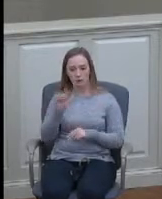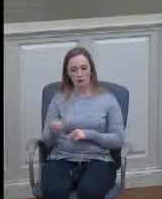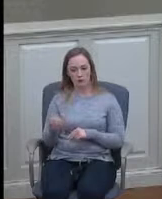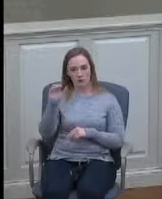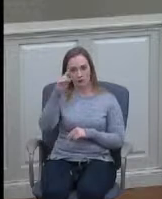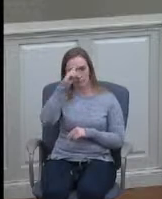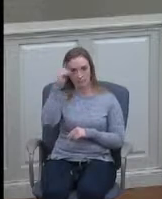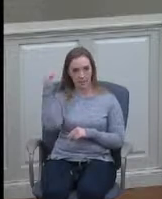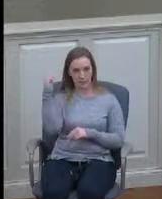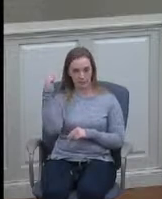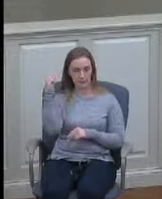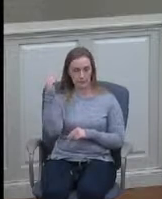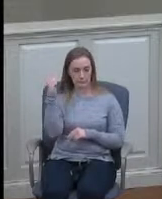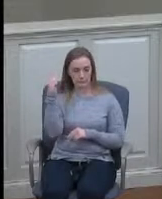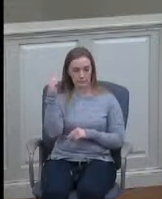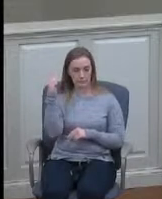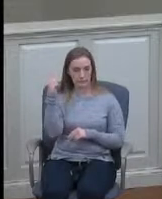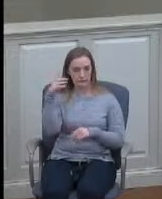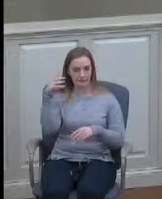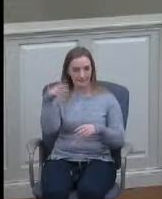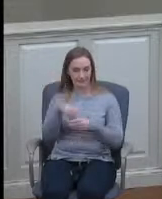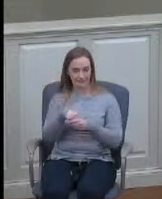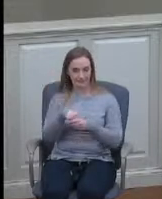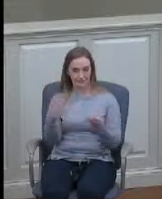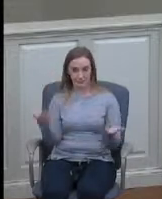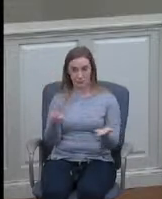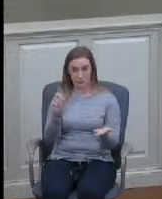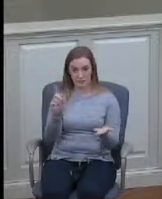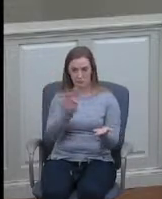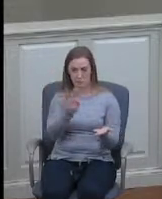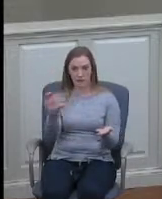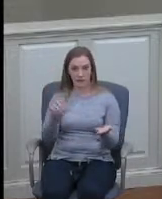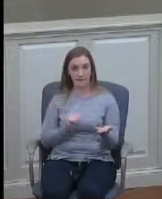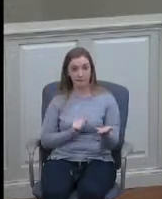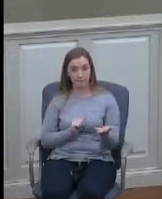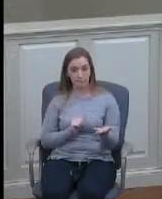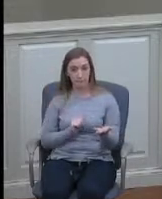black in Danville and Boyle County.